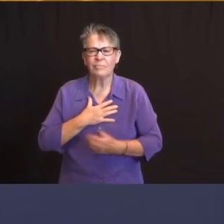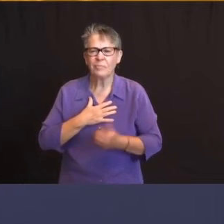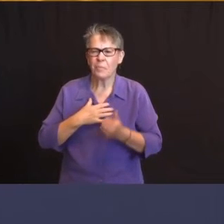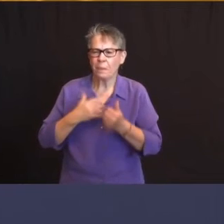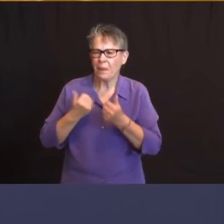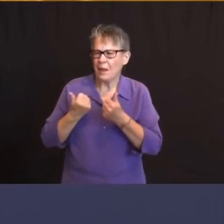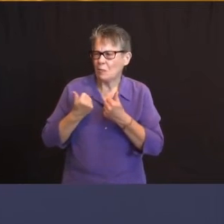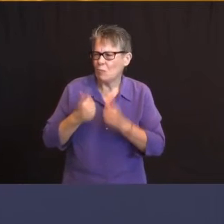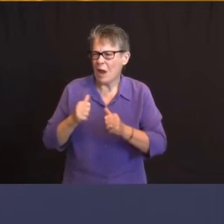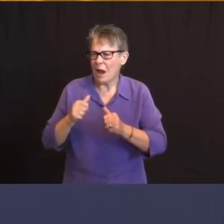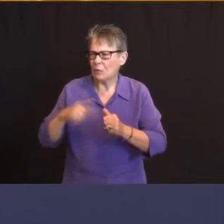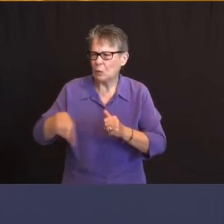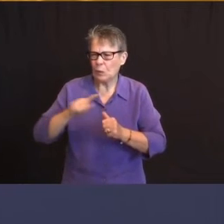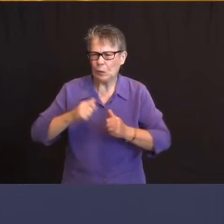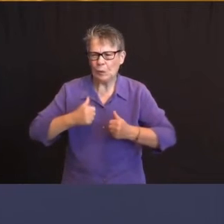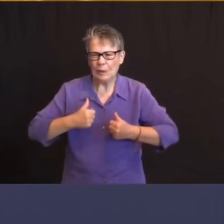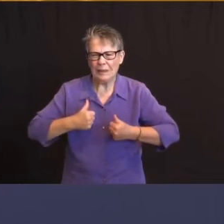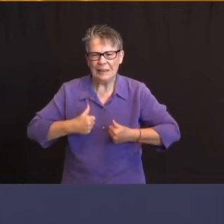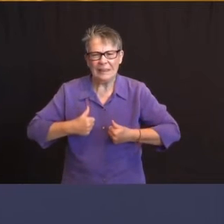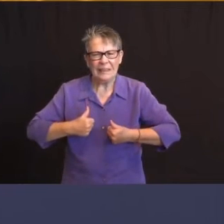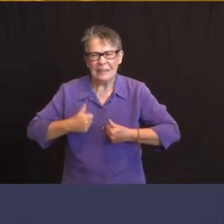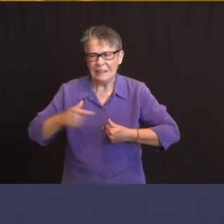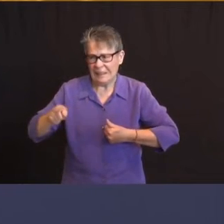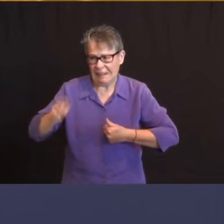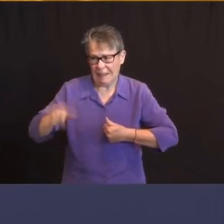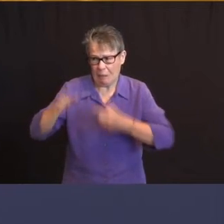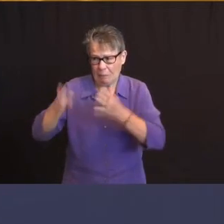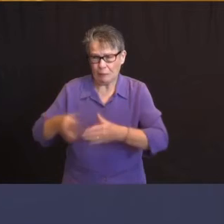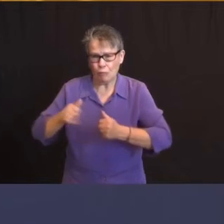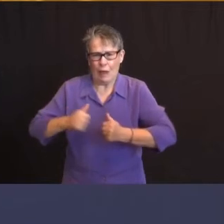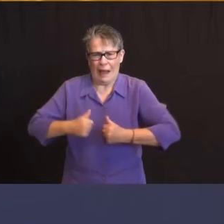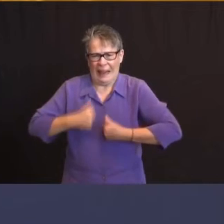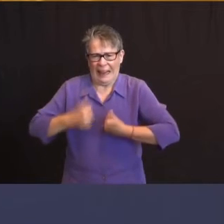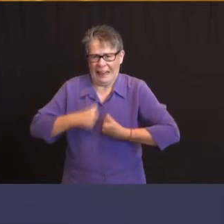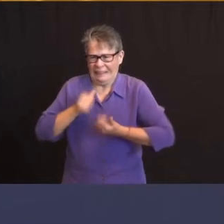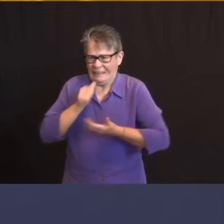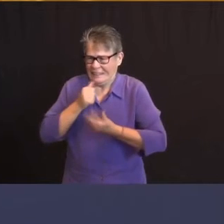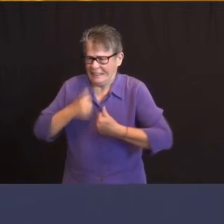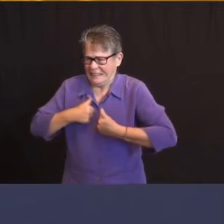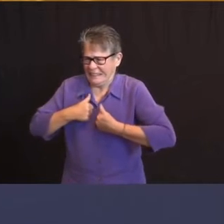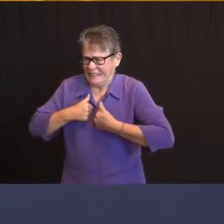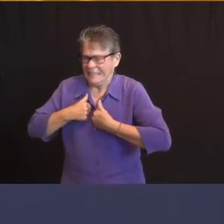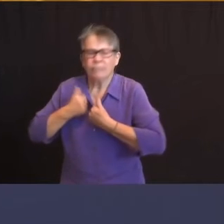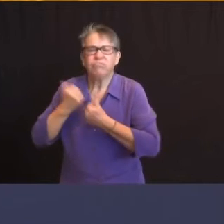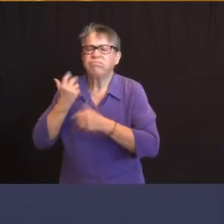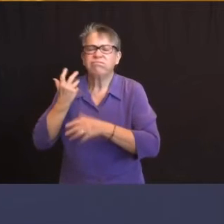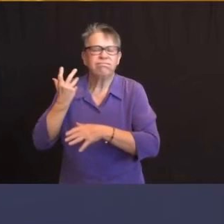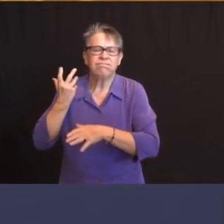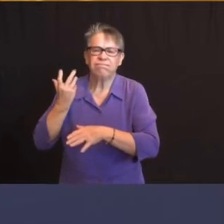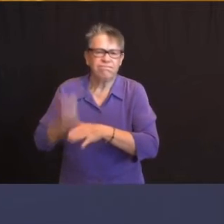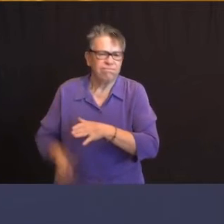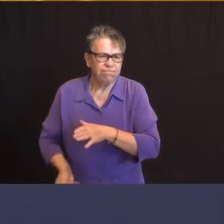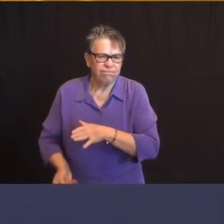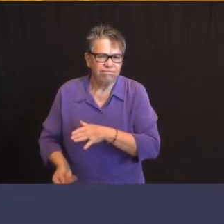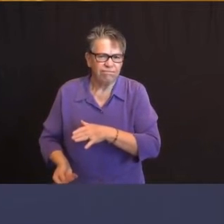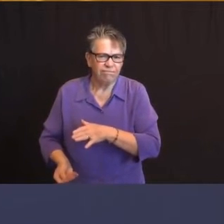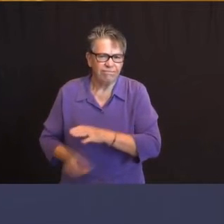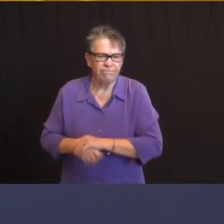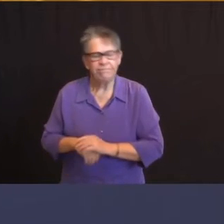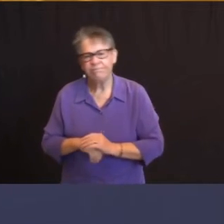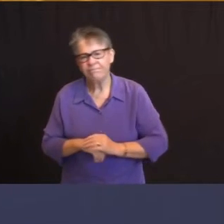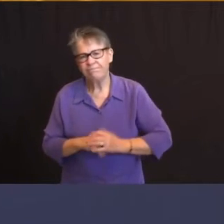We are going to stay in that fight with those 3 locations and all the other long-term care facilities around the state. So thank you, Ed,